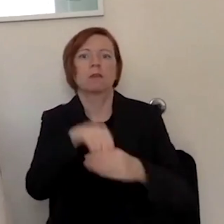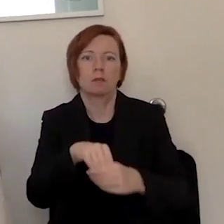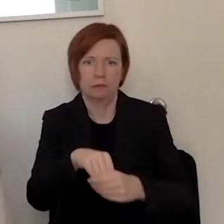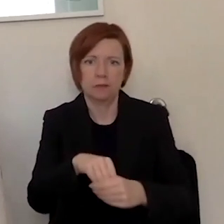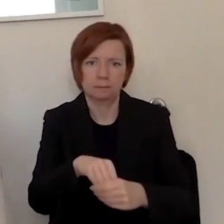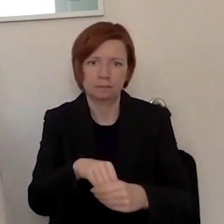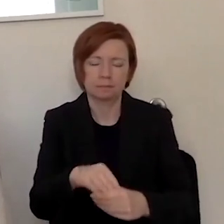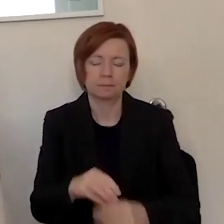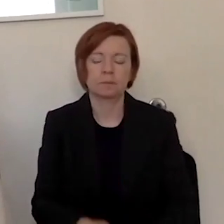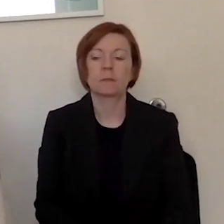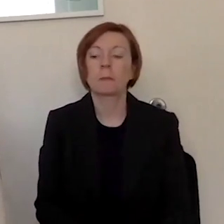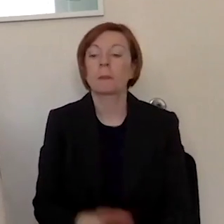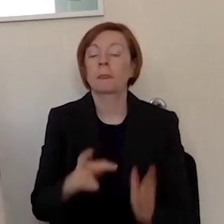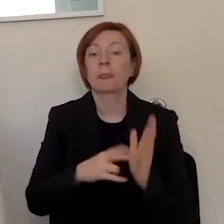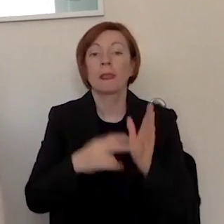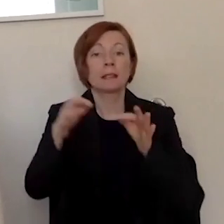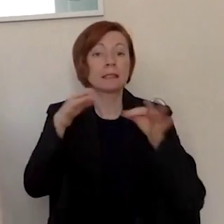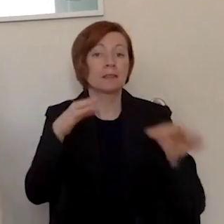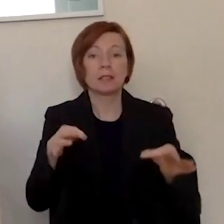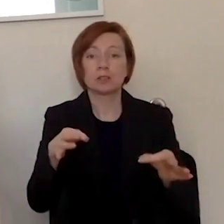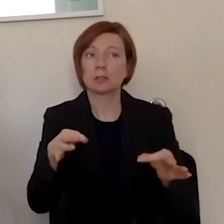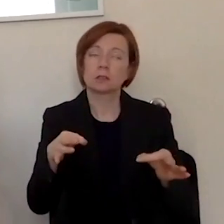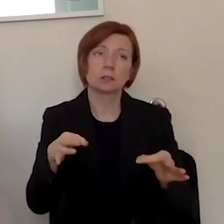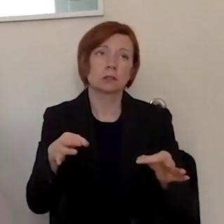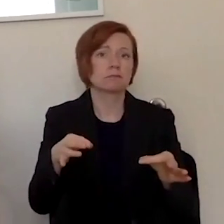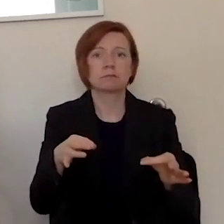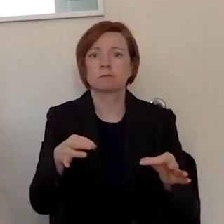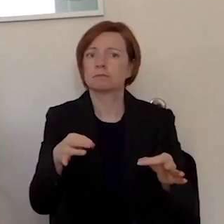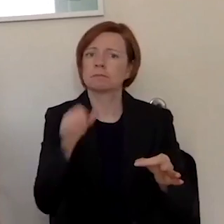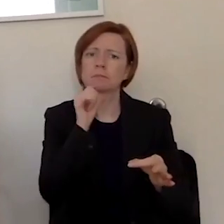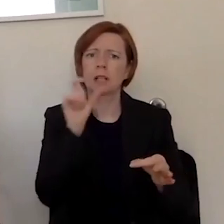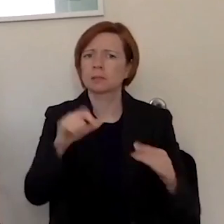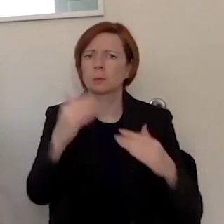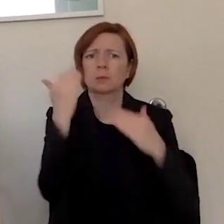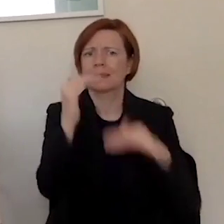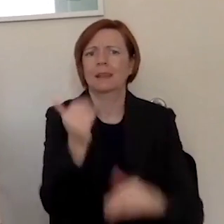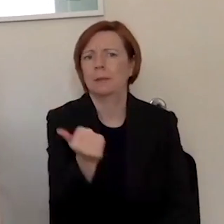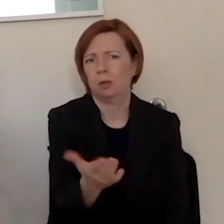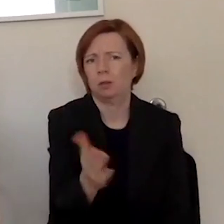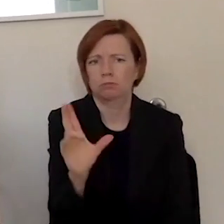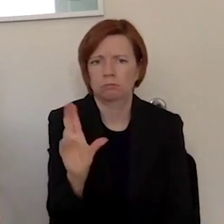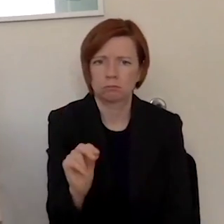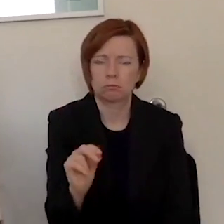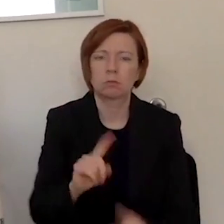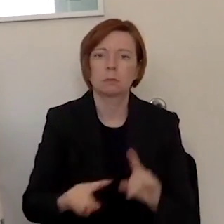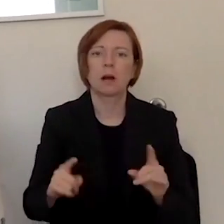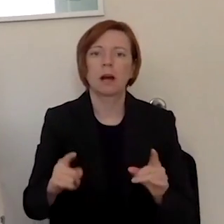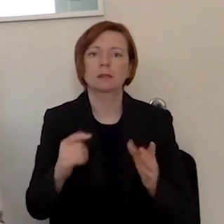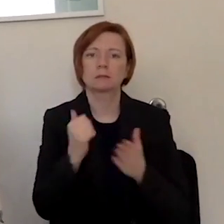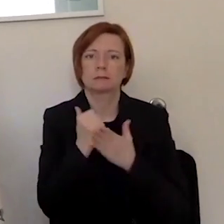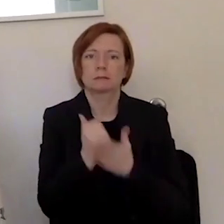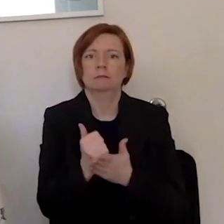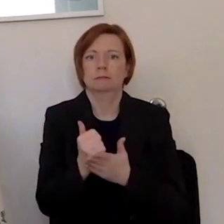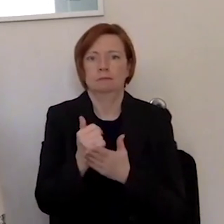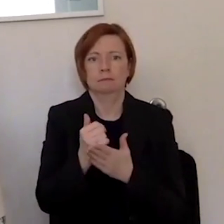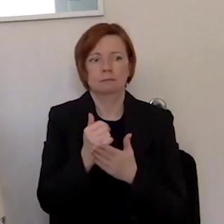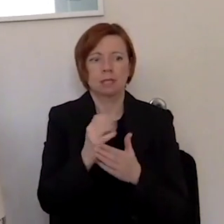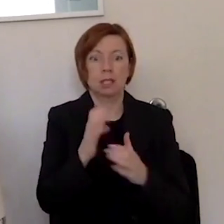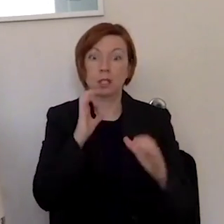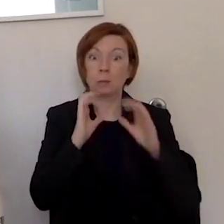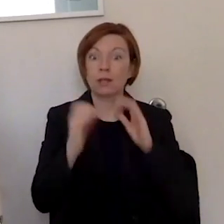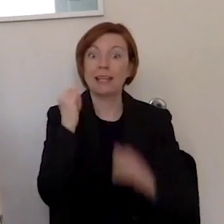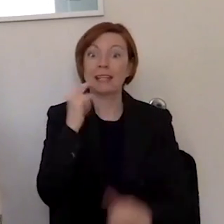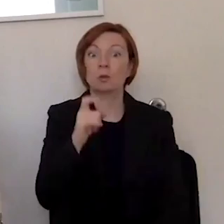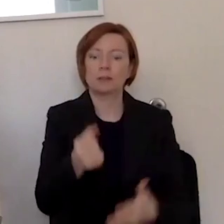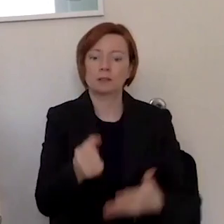project. So these definitions are not meant to limit you. They're just a way to sort of